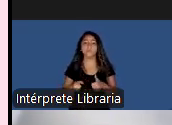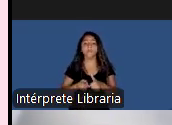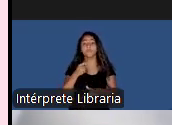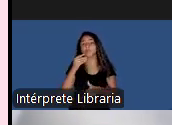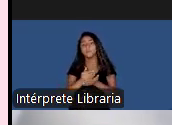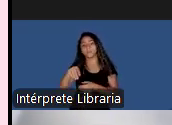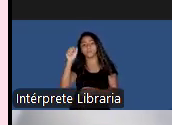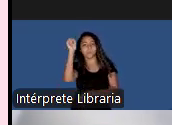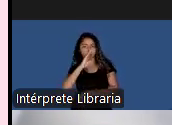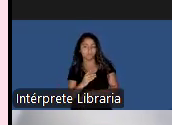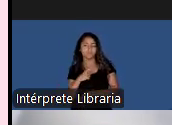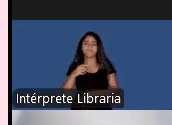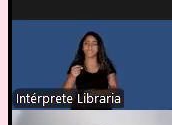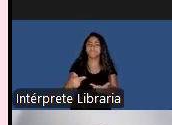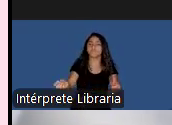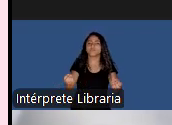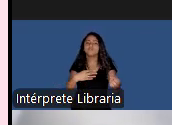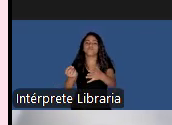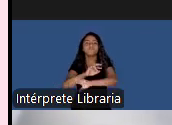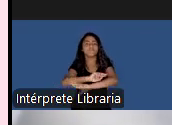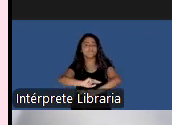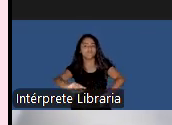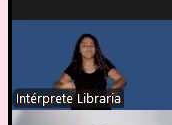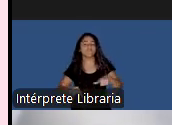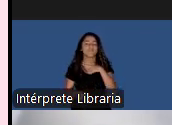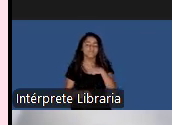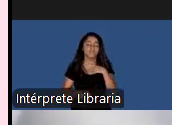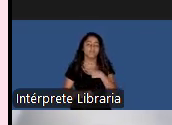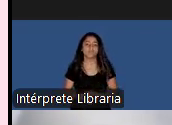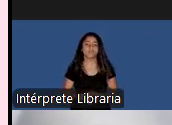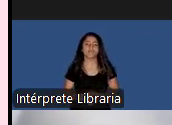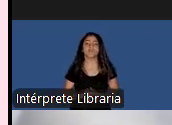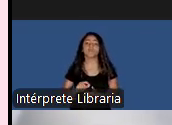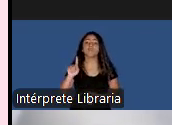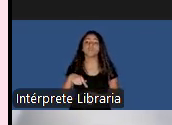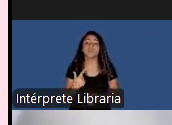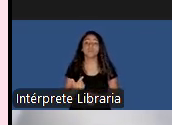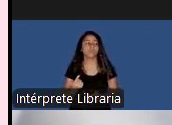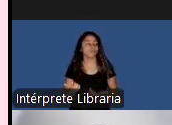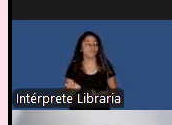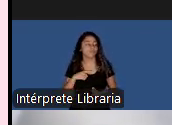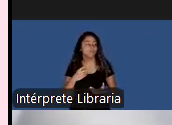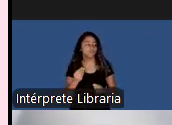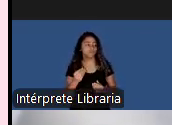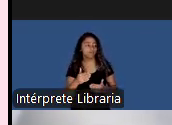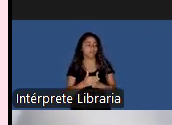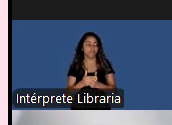to have adopted this model in Brazil. And there's many new developments, and we are working more and more closely with